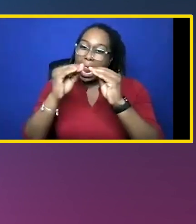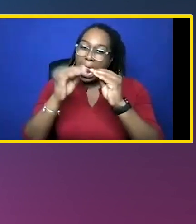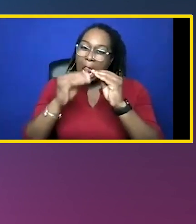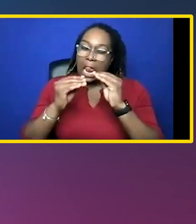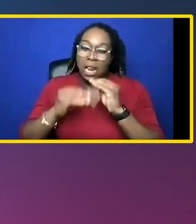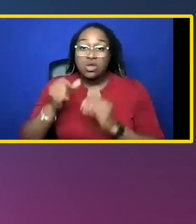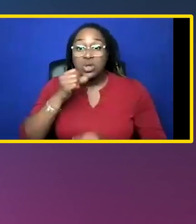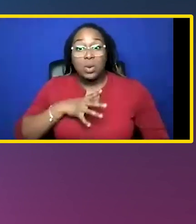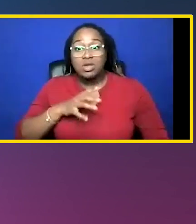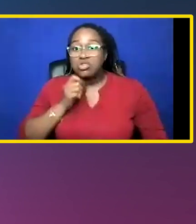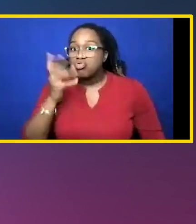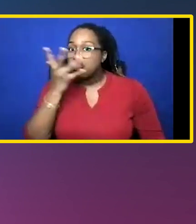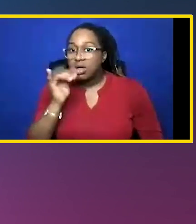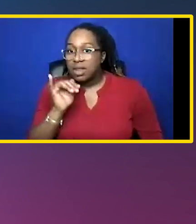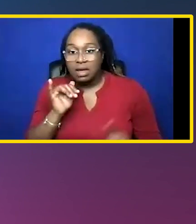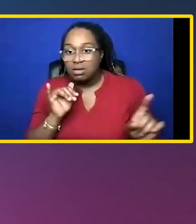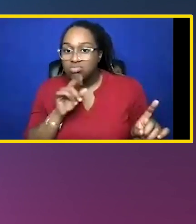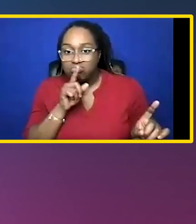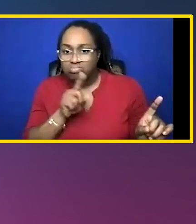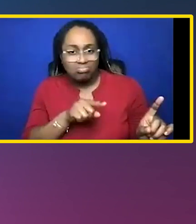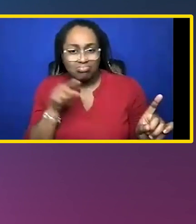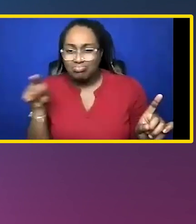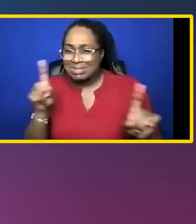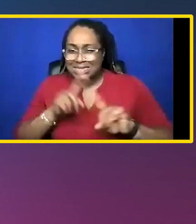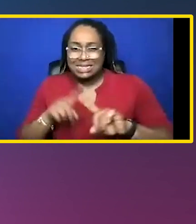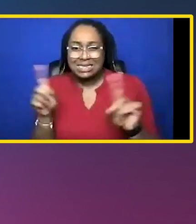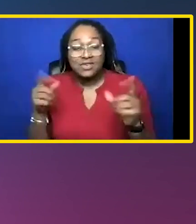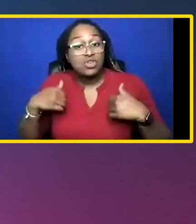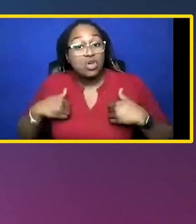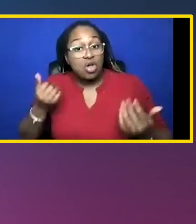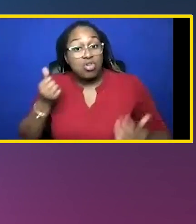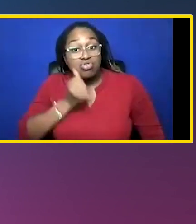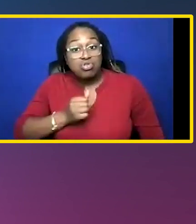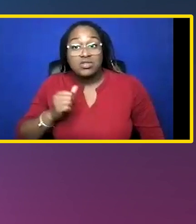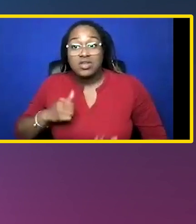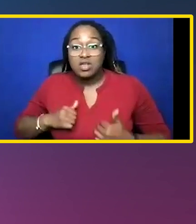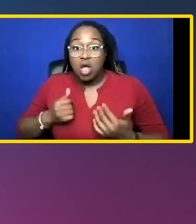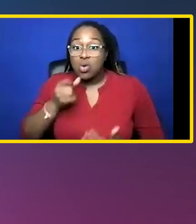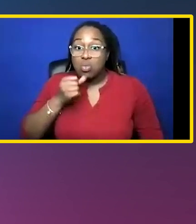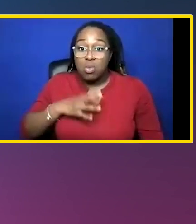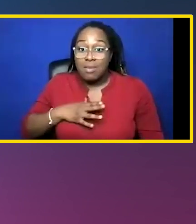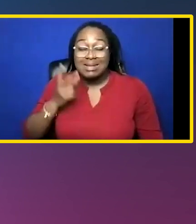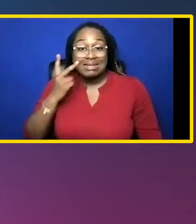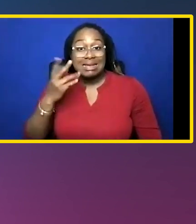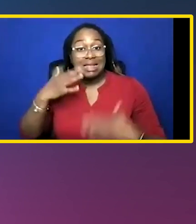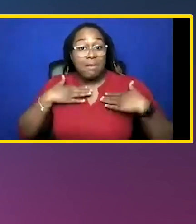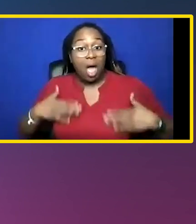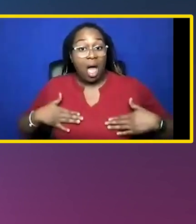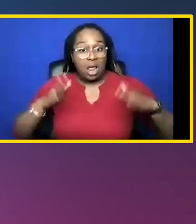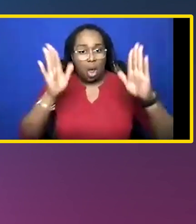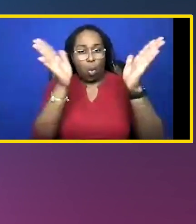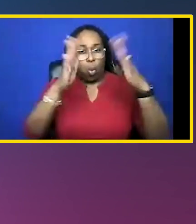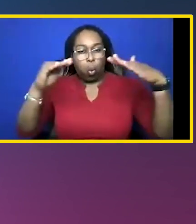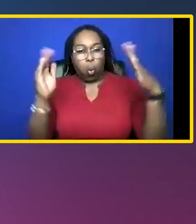social media don't even look like that, which makes it so that young girls, young women see those bodies and have